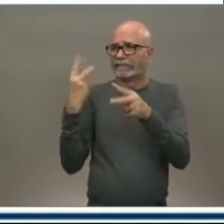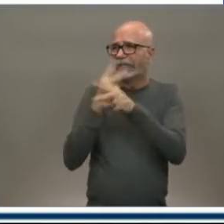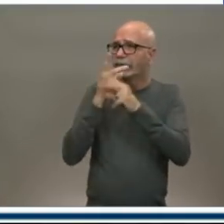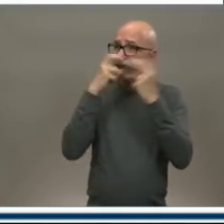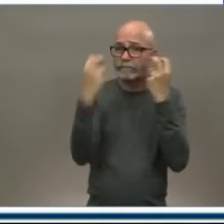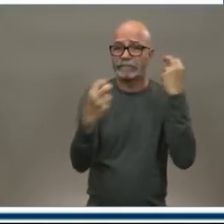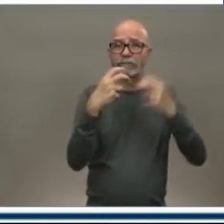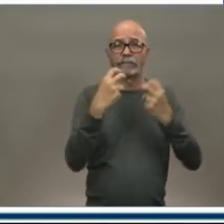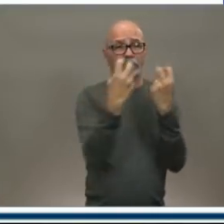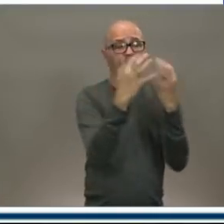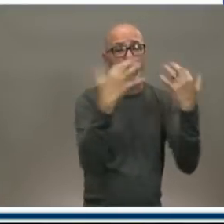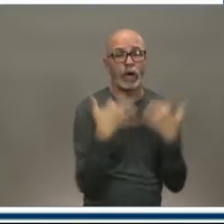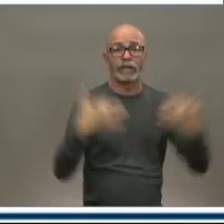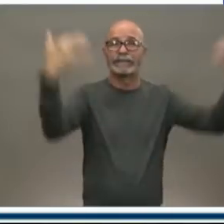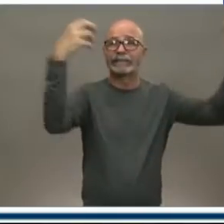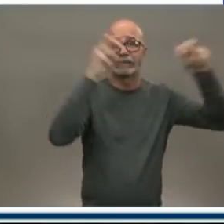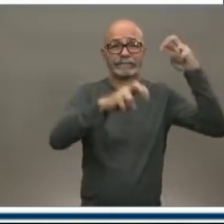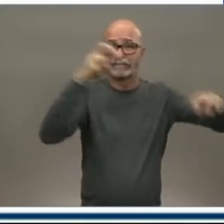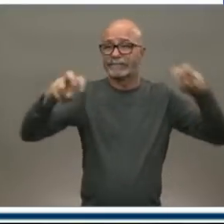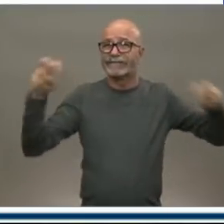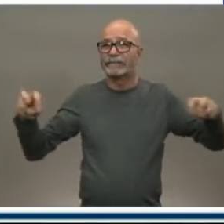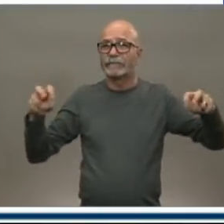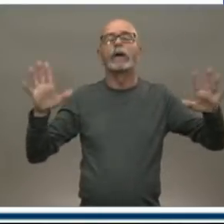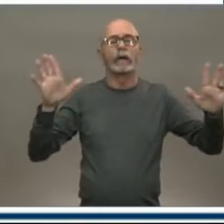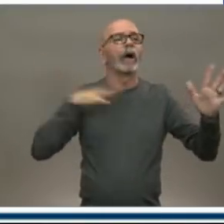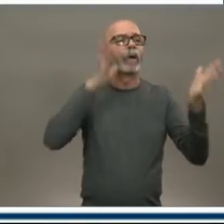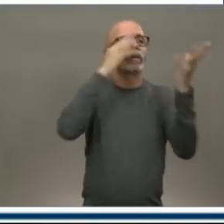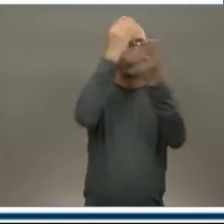I'll communicate a decision to Nova